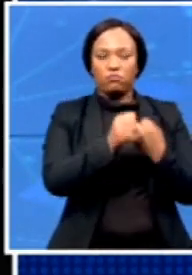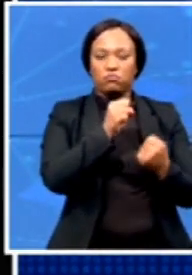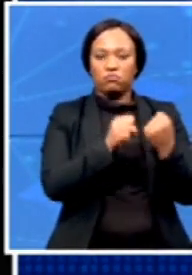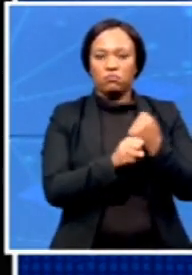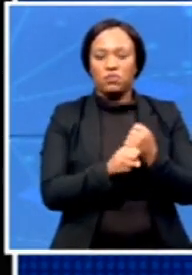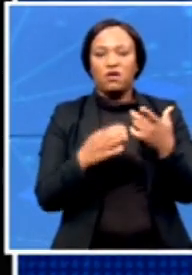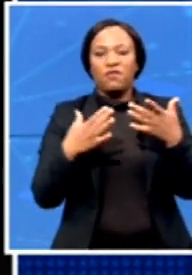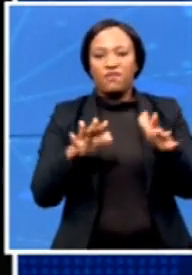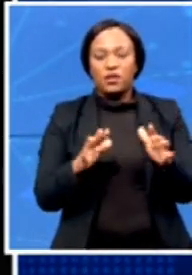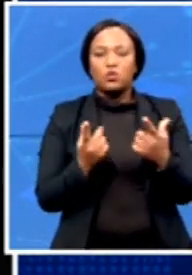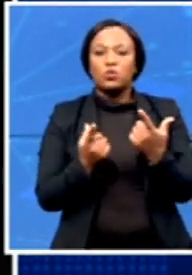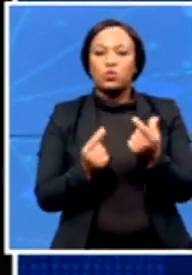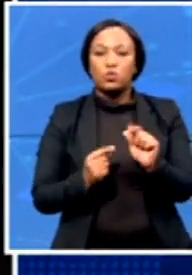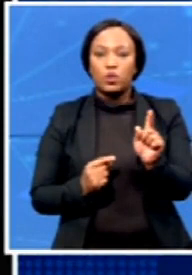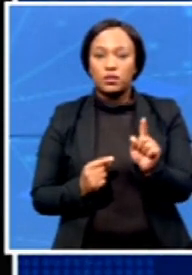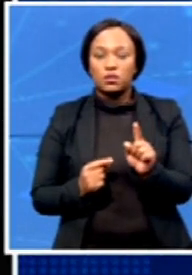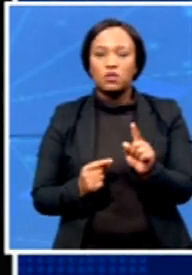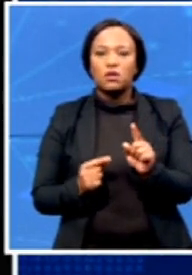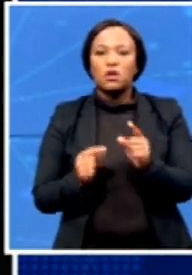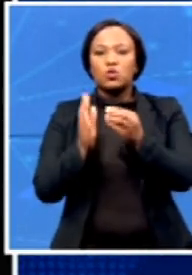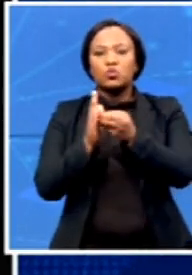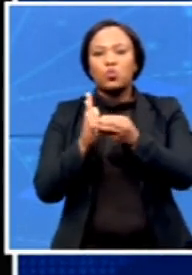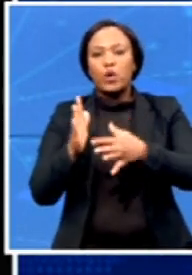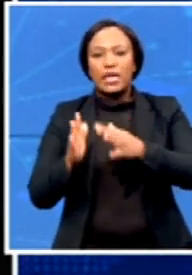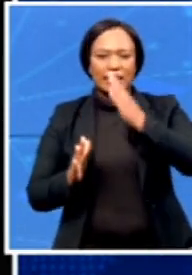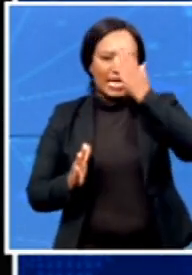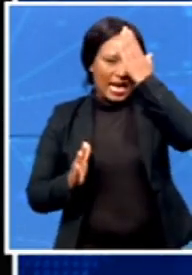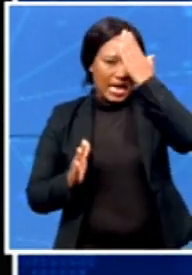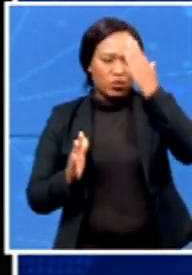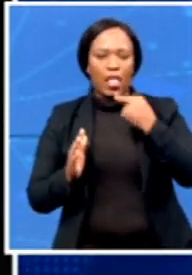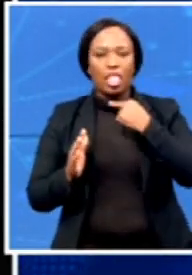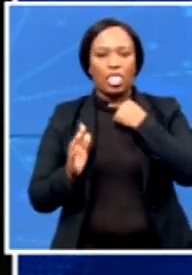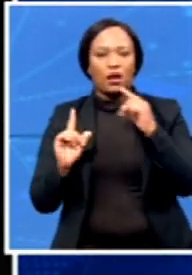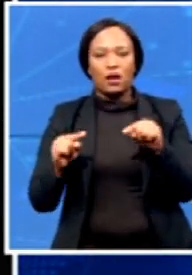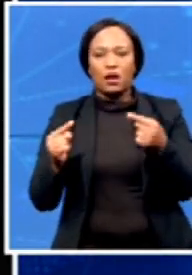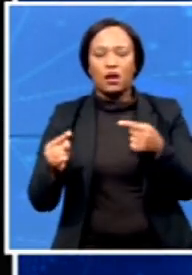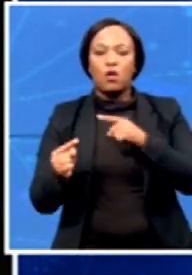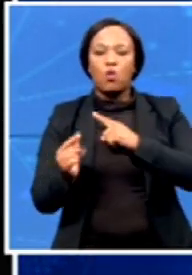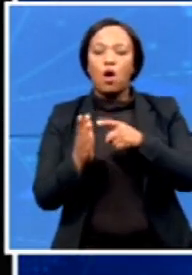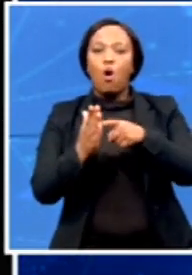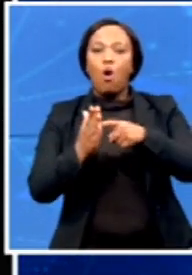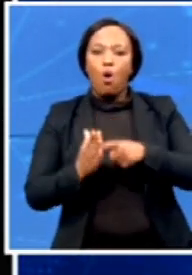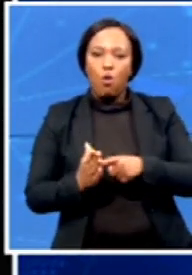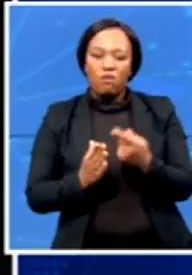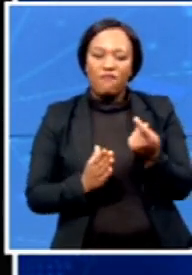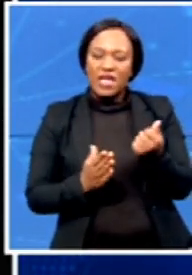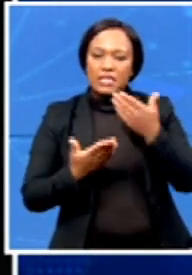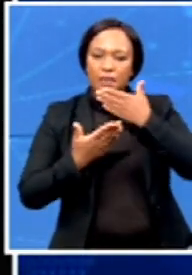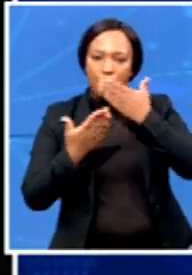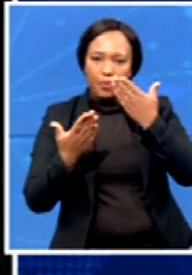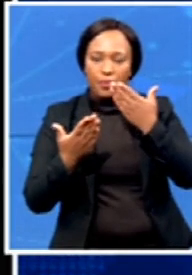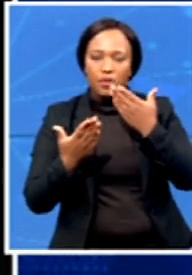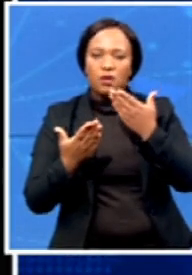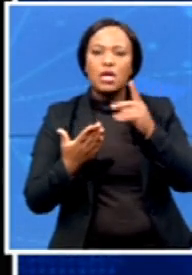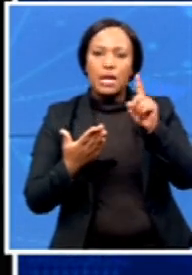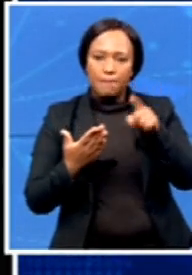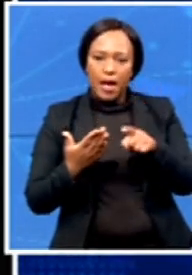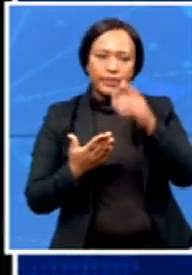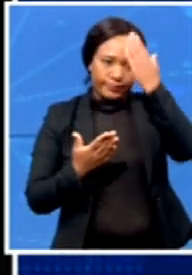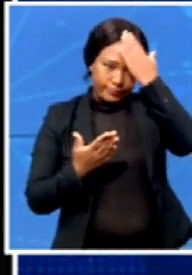graduate because they still owed fees are able to graduate. I was able to contribute towards